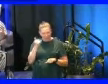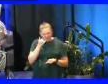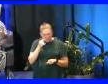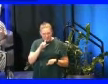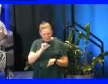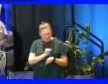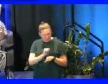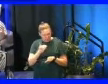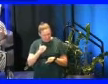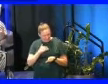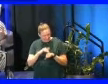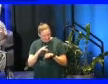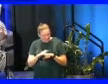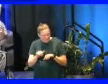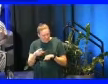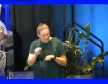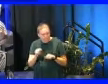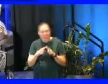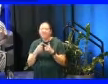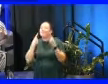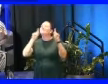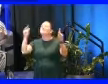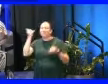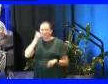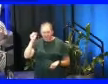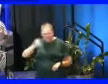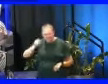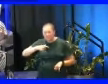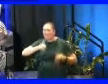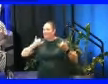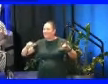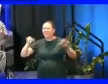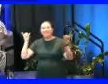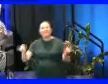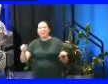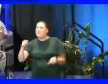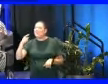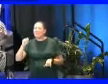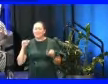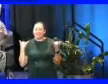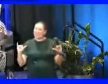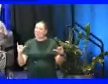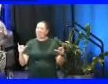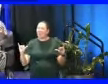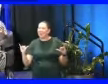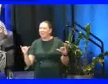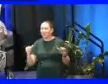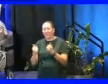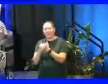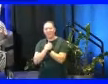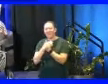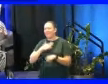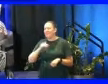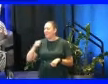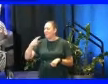this real? And I got the call, and I'm still in my apartment right now to this day. I love my temple.